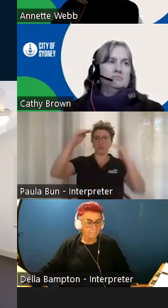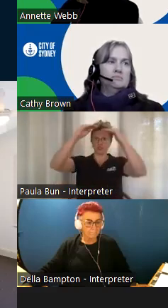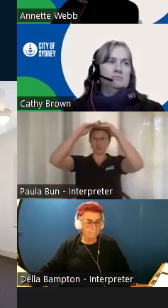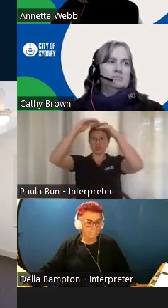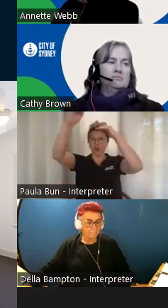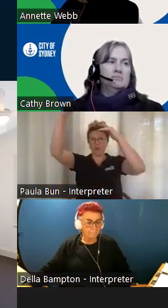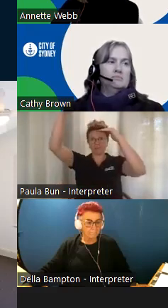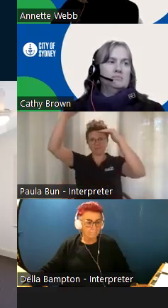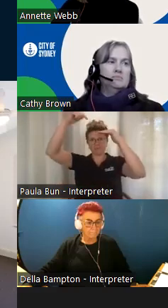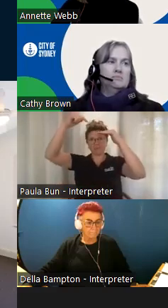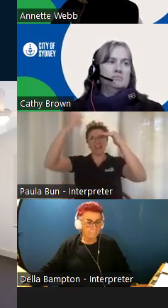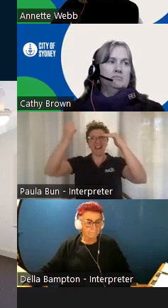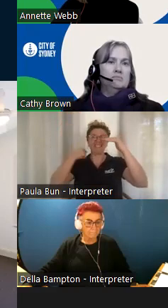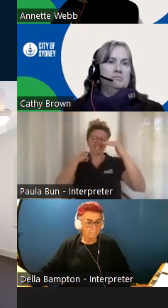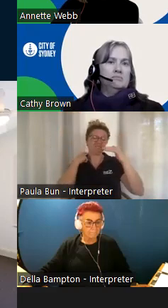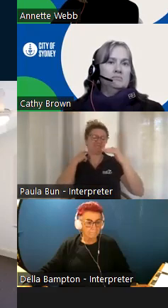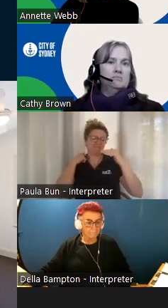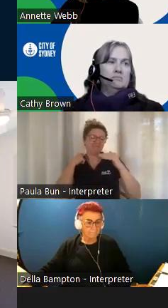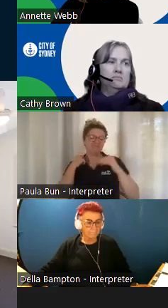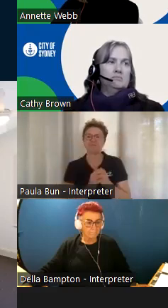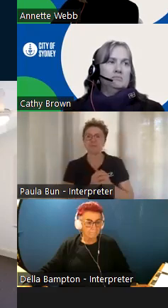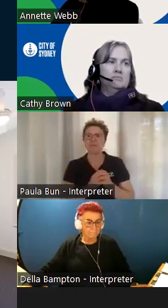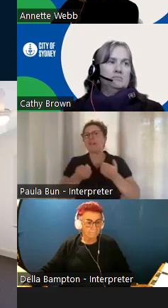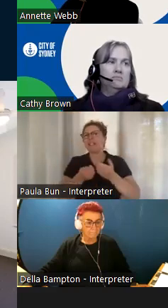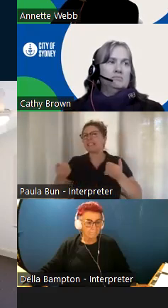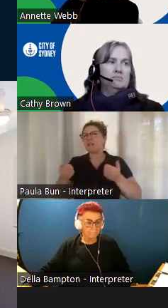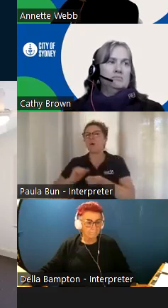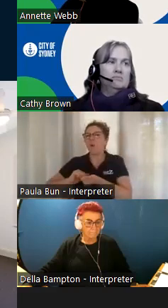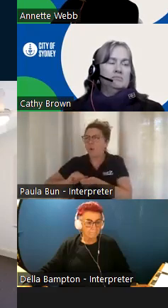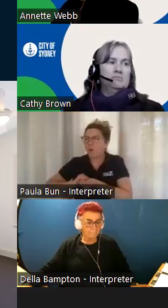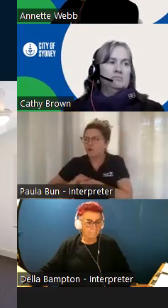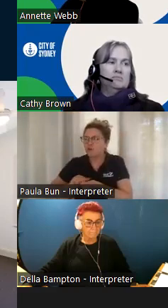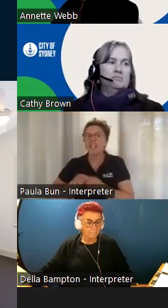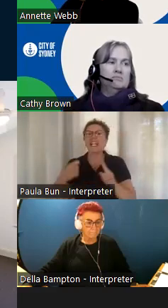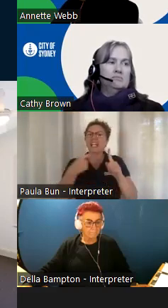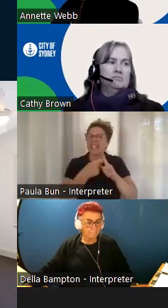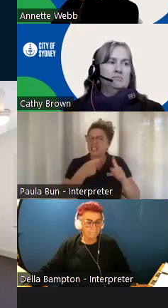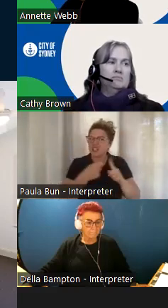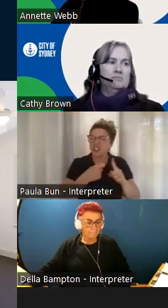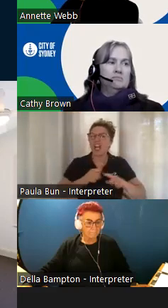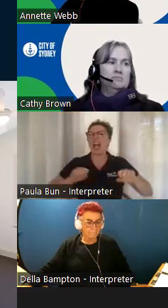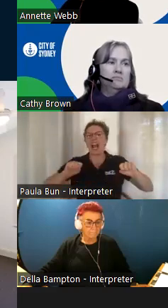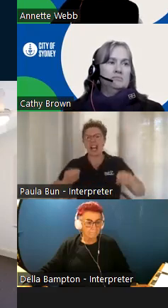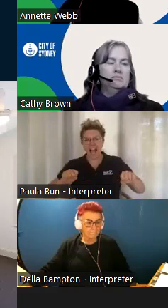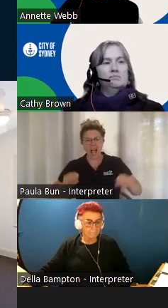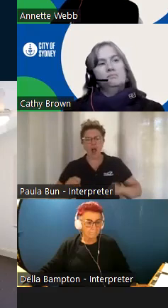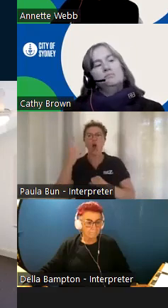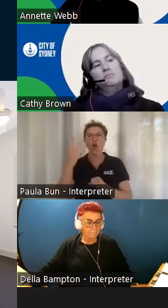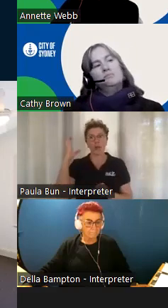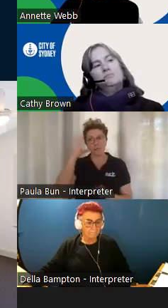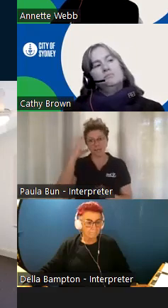that we just saw. There's a separate laundry room, a living room, an eat-in kitchen, three bedrooms, and one bathroom.